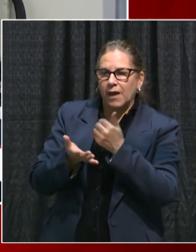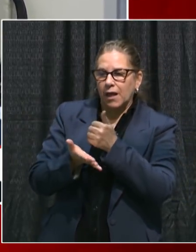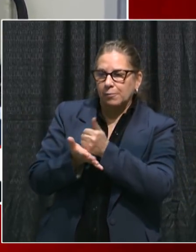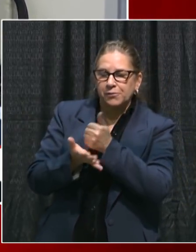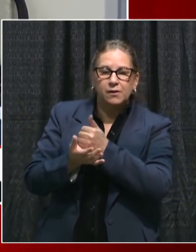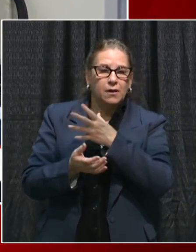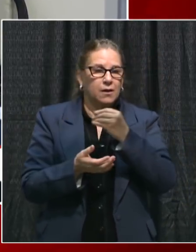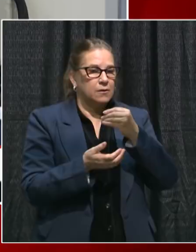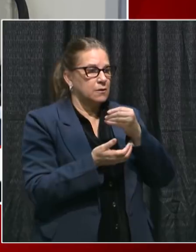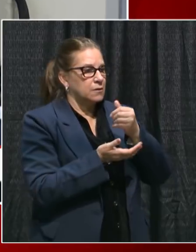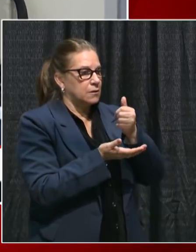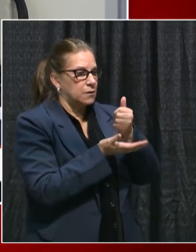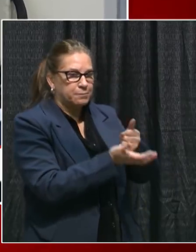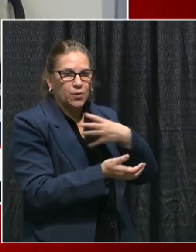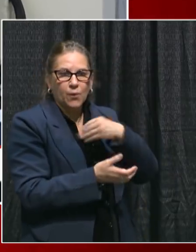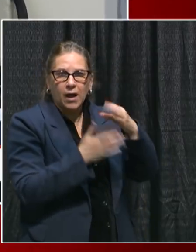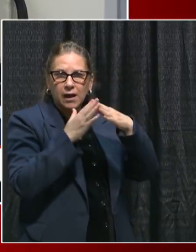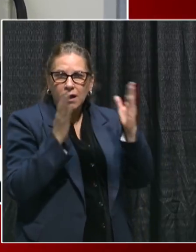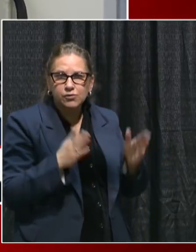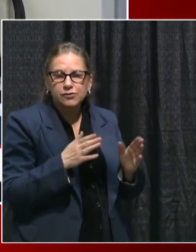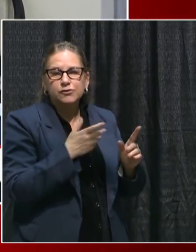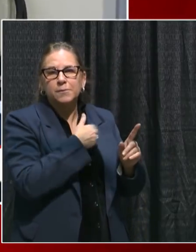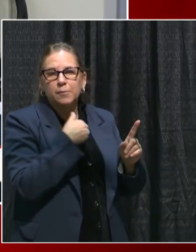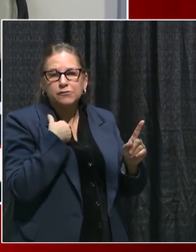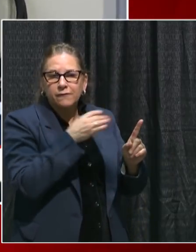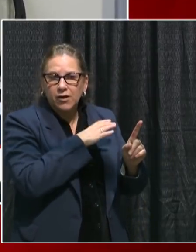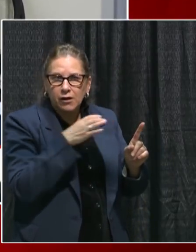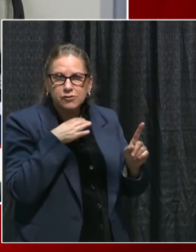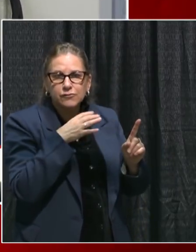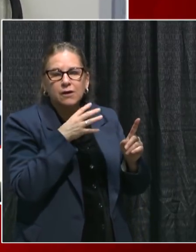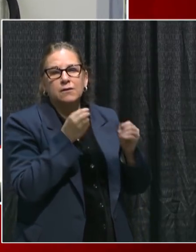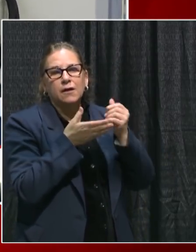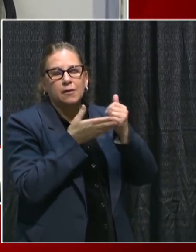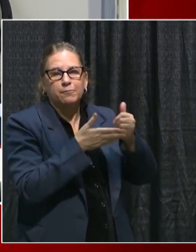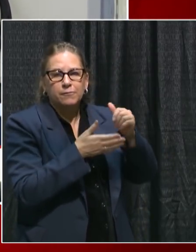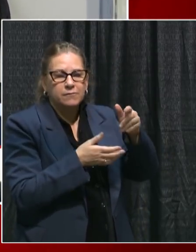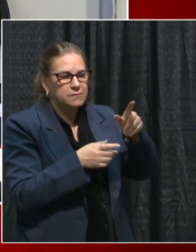of Congress and their staff would deal with it accordingly.